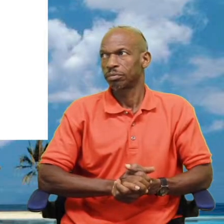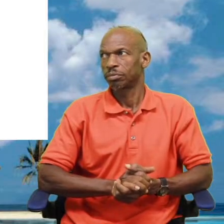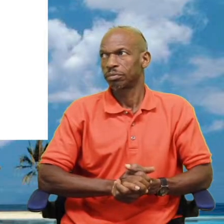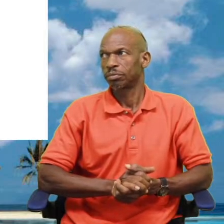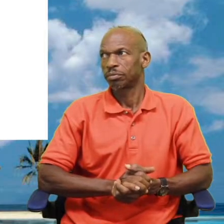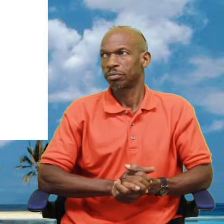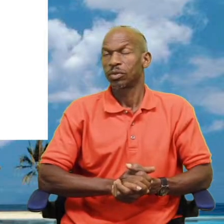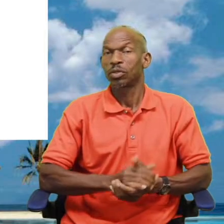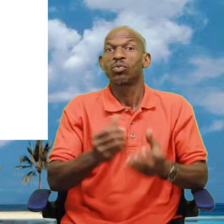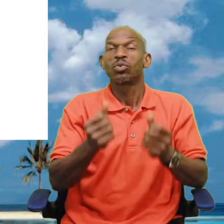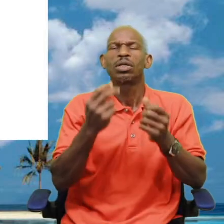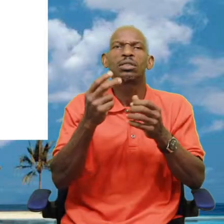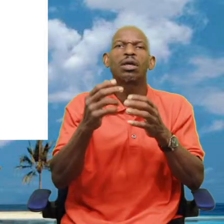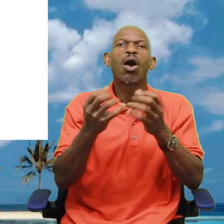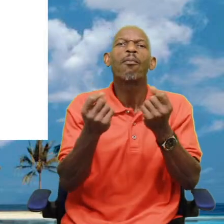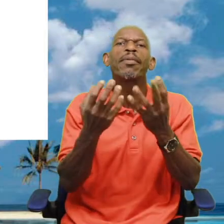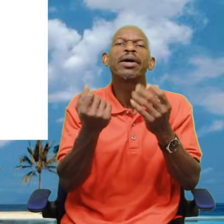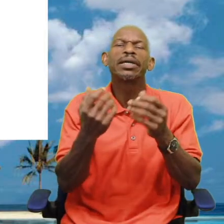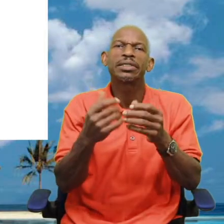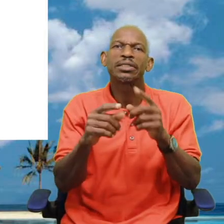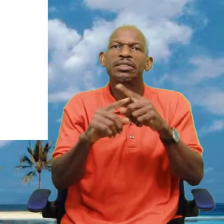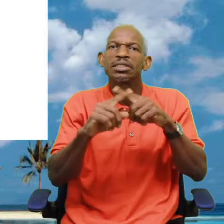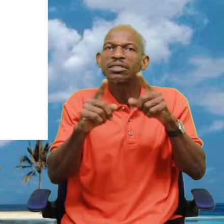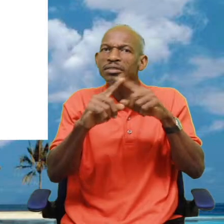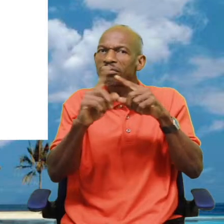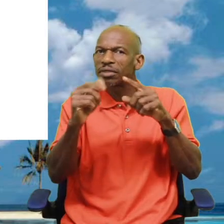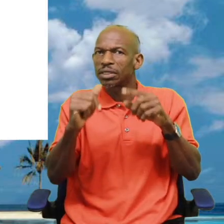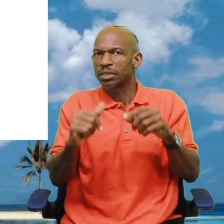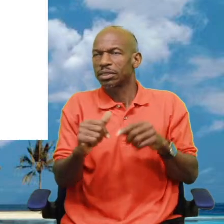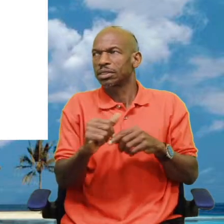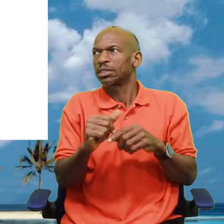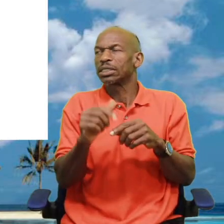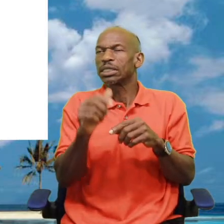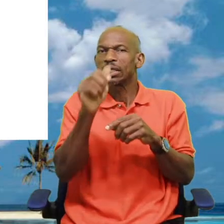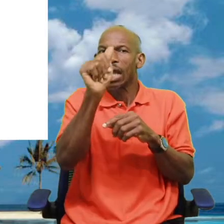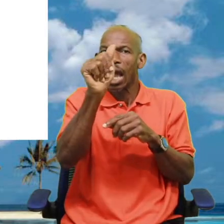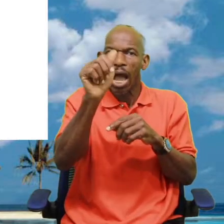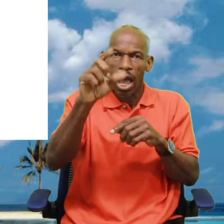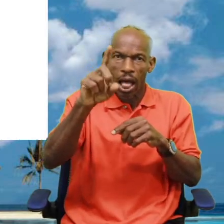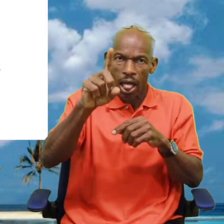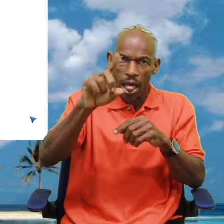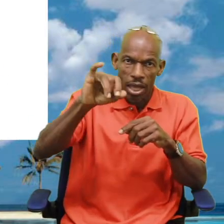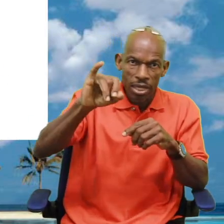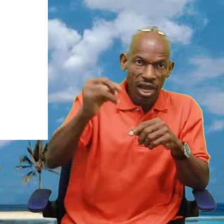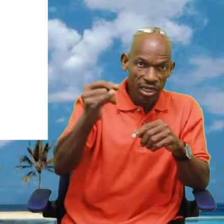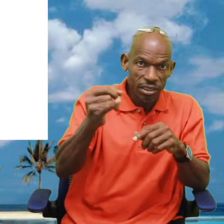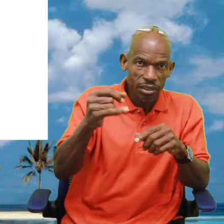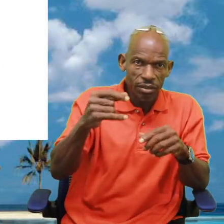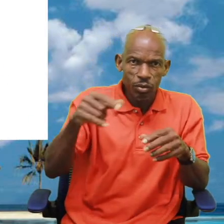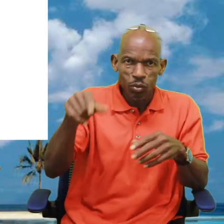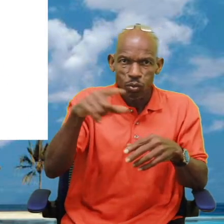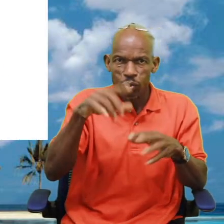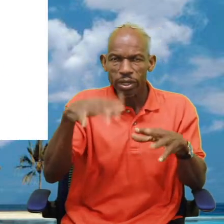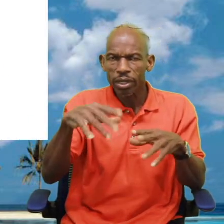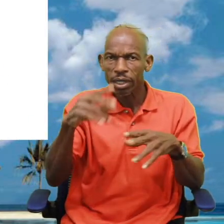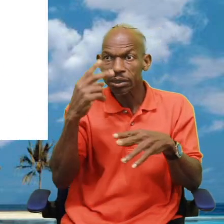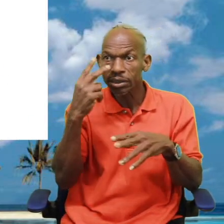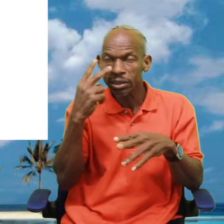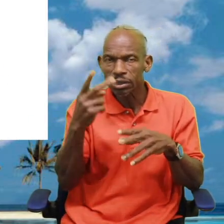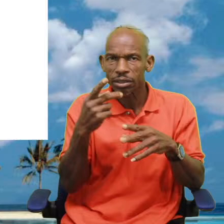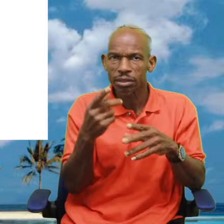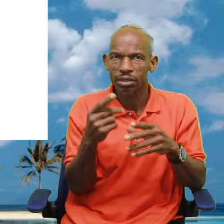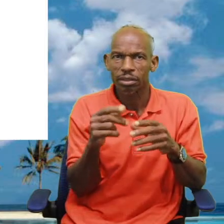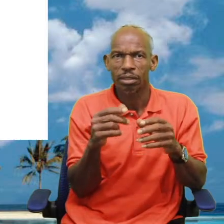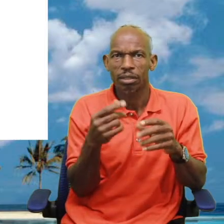many adjectives we can take out from this picture of this dog to describe this dog. And then we're going to look at how we're